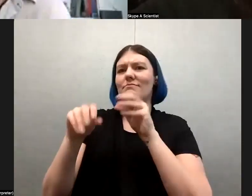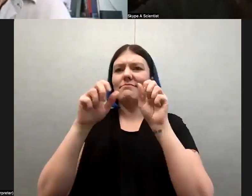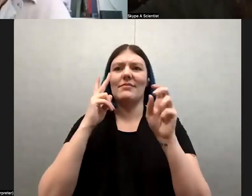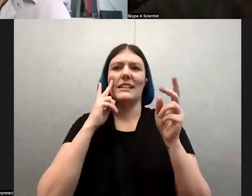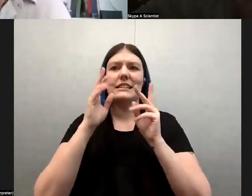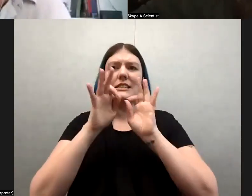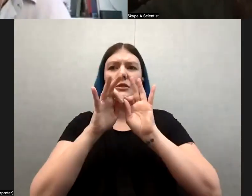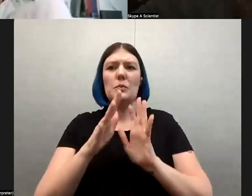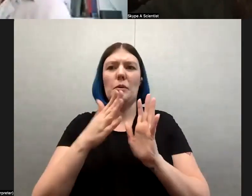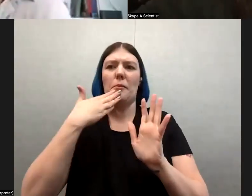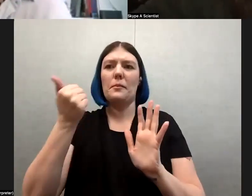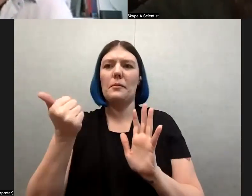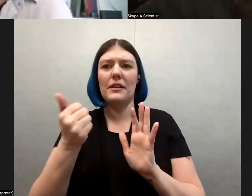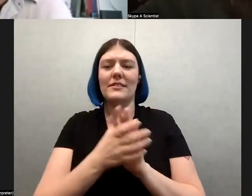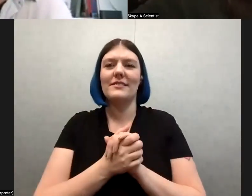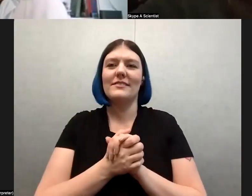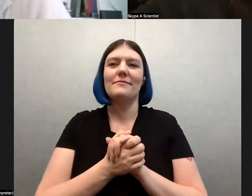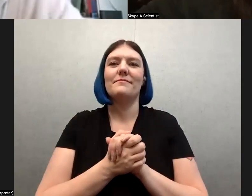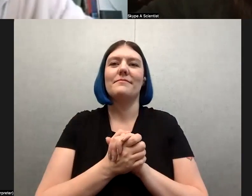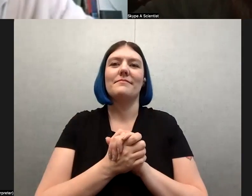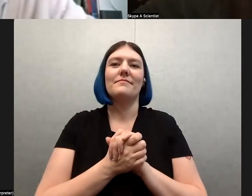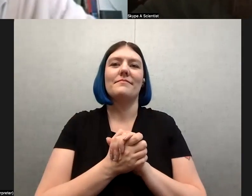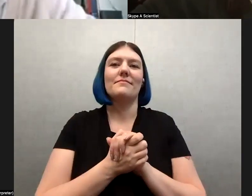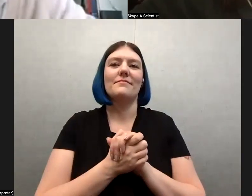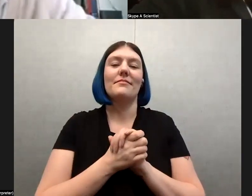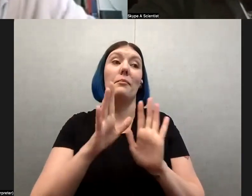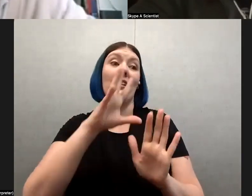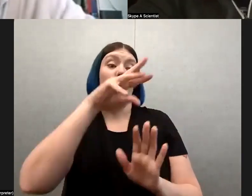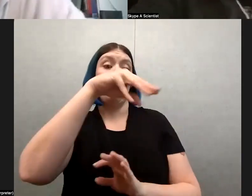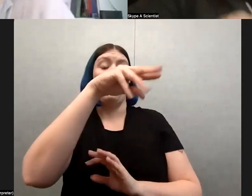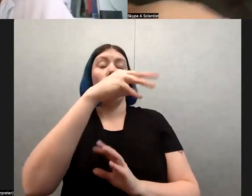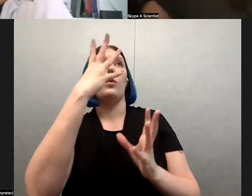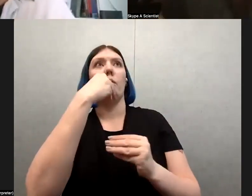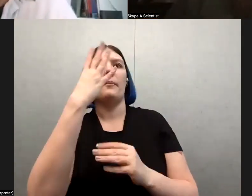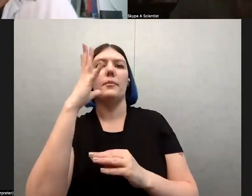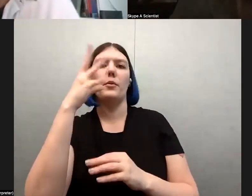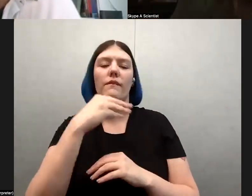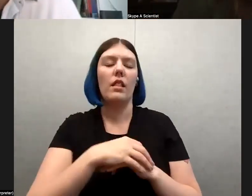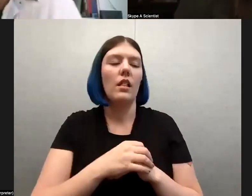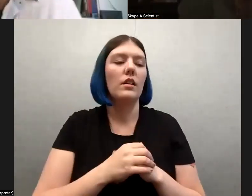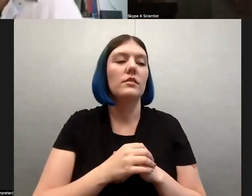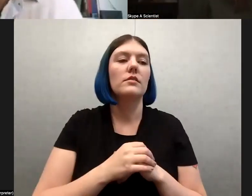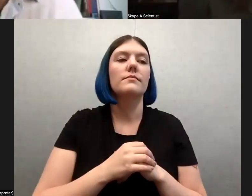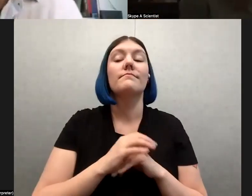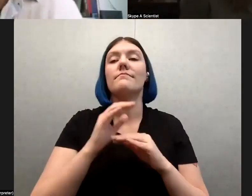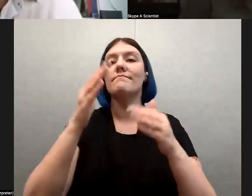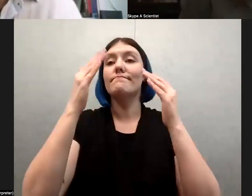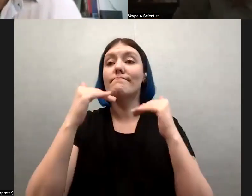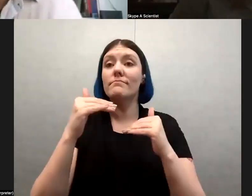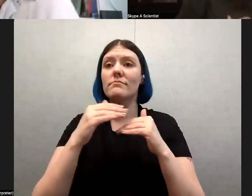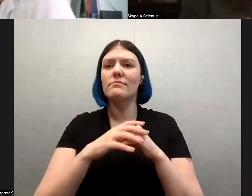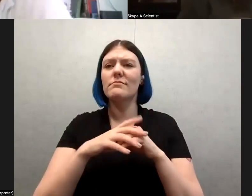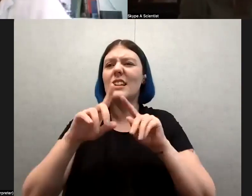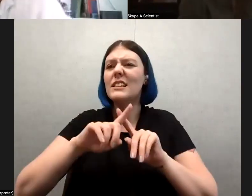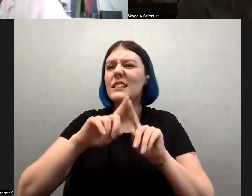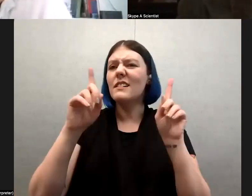Even if I love looking at an aerial picture of the Everglades, that's really pretty. Okay. So next question. What is the difference between